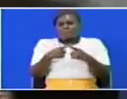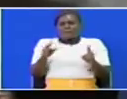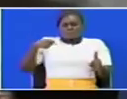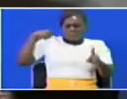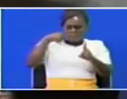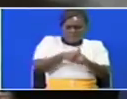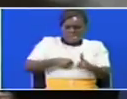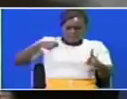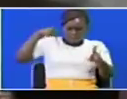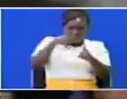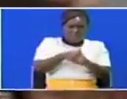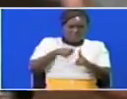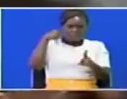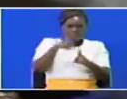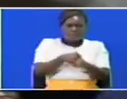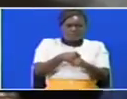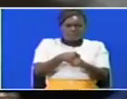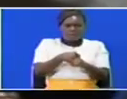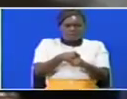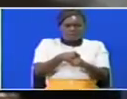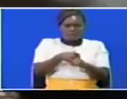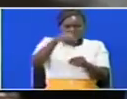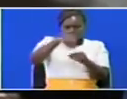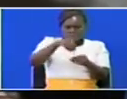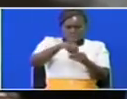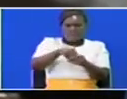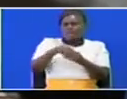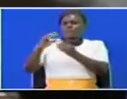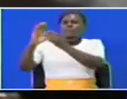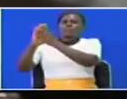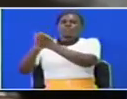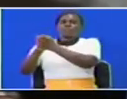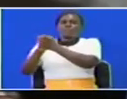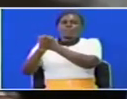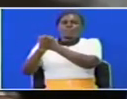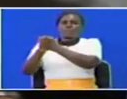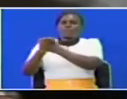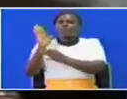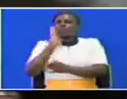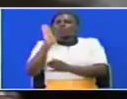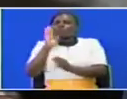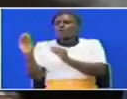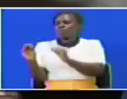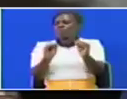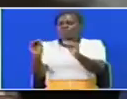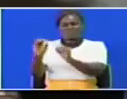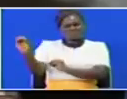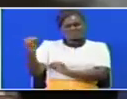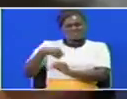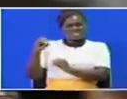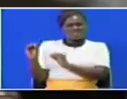fight these handlers internally within Jubilee. Mambo ya propaganda kusema sijui Sonko anakimbilia wapi anahama.